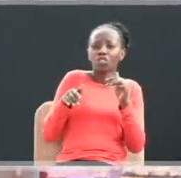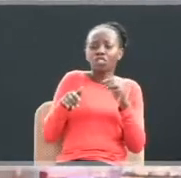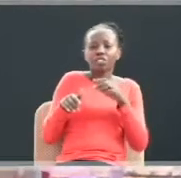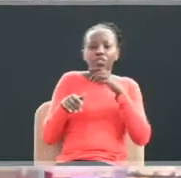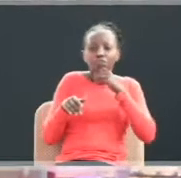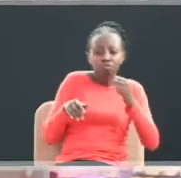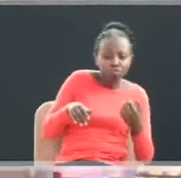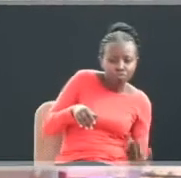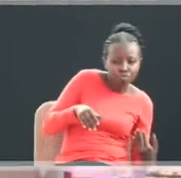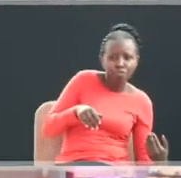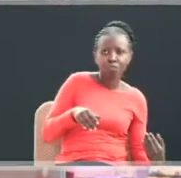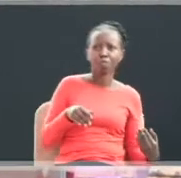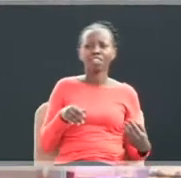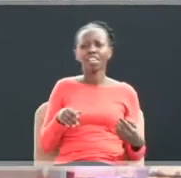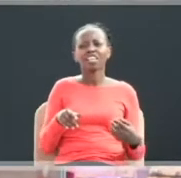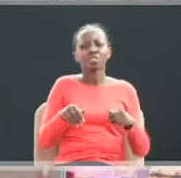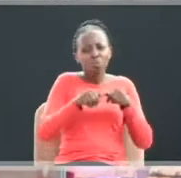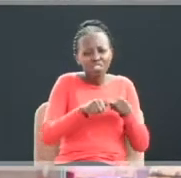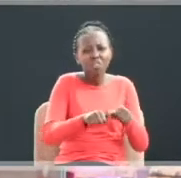come. I'm waiting for great.